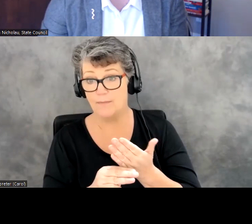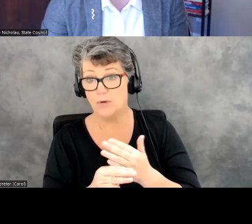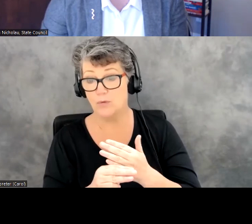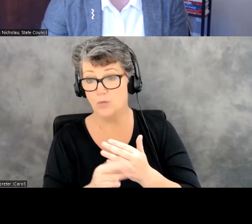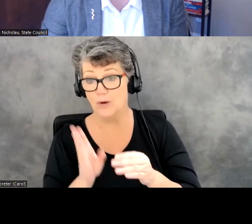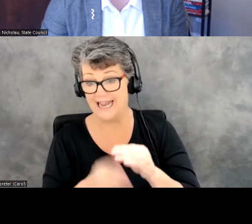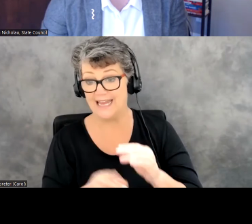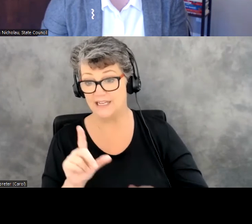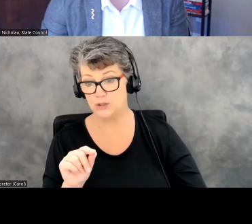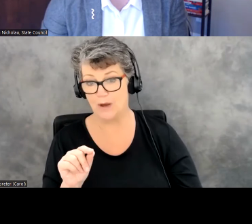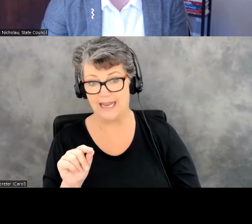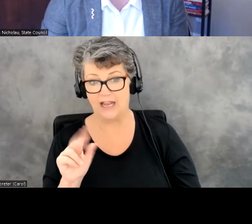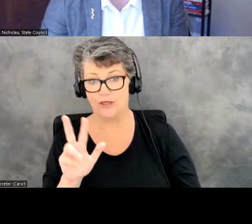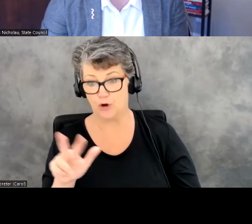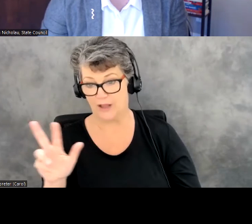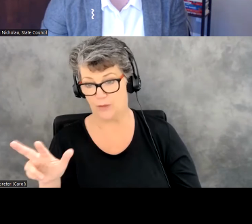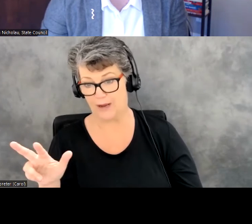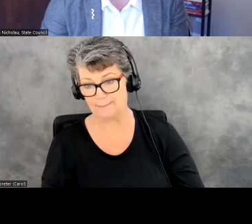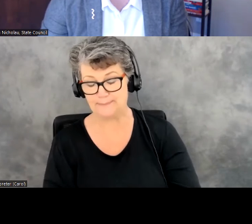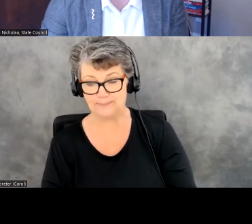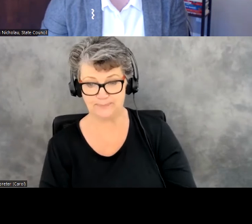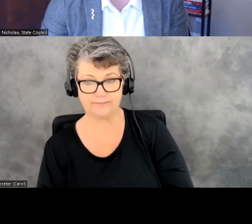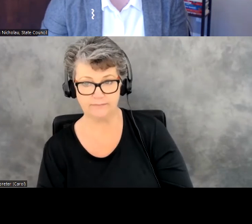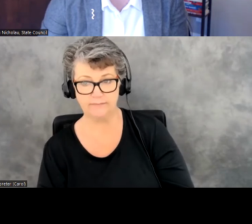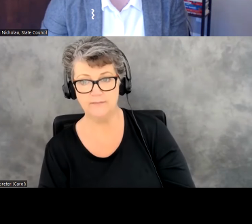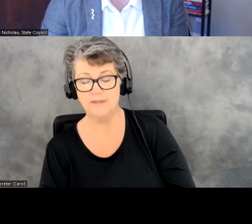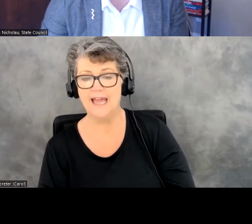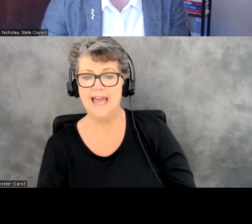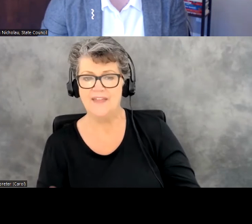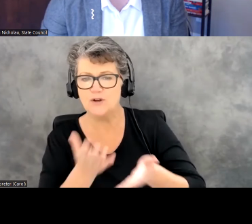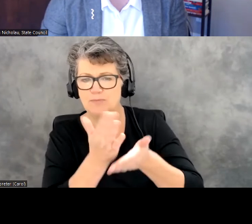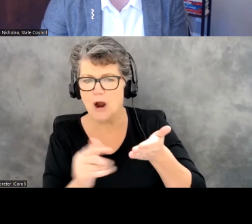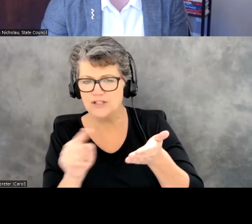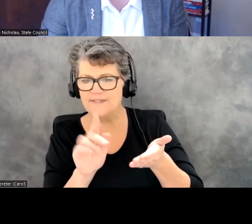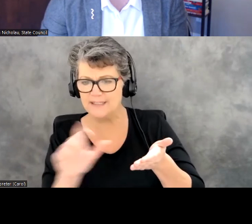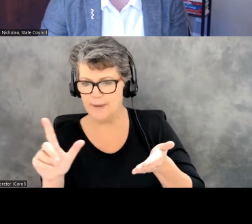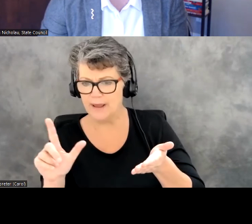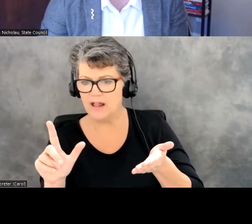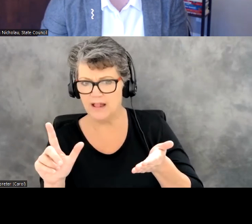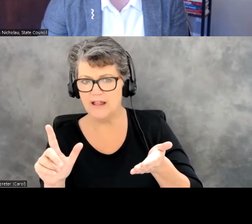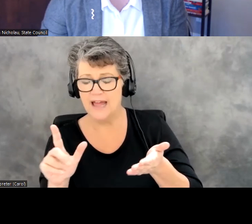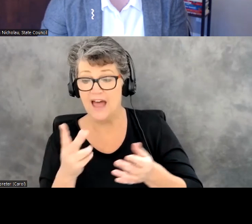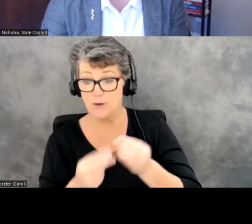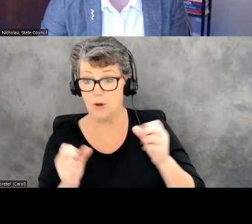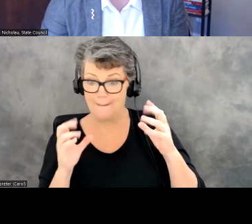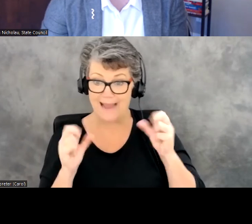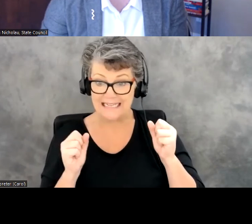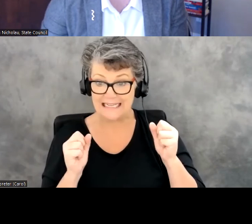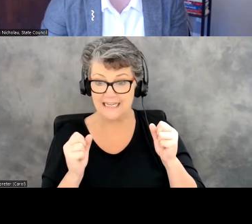in 2033. So there are elements of this bill that are both amazing